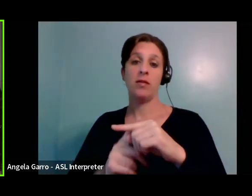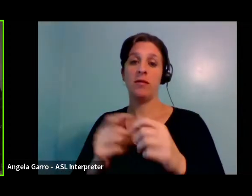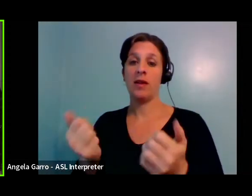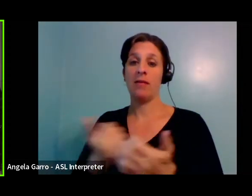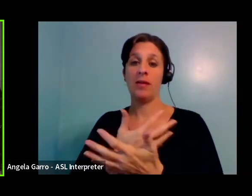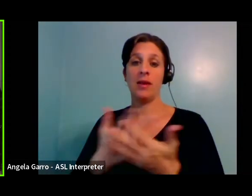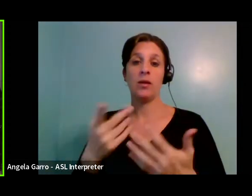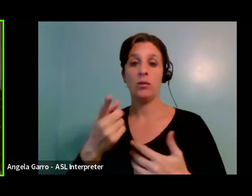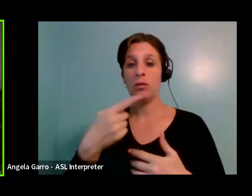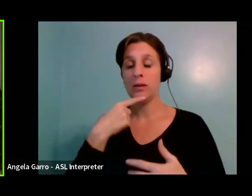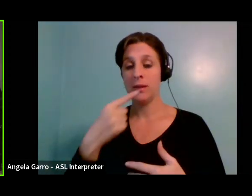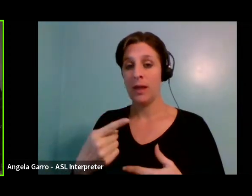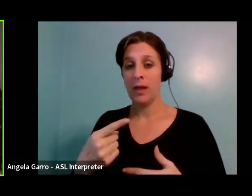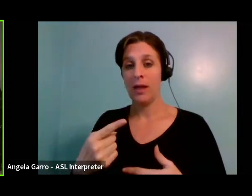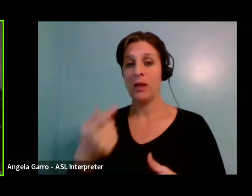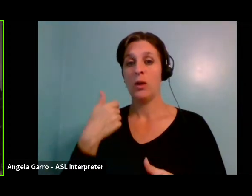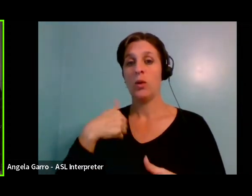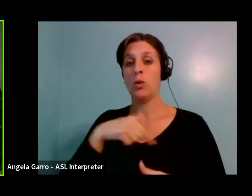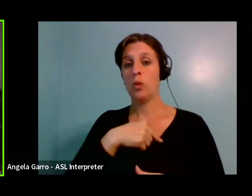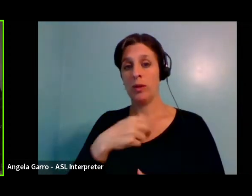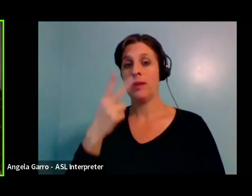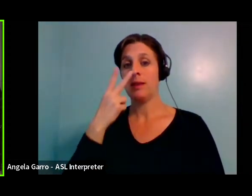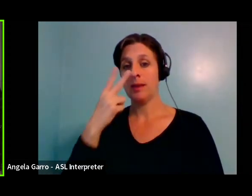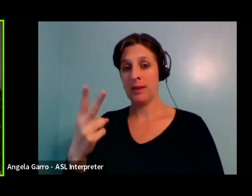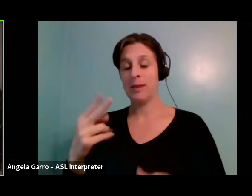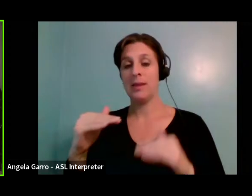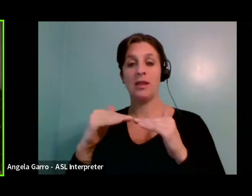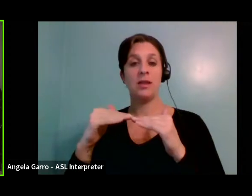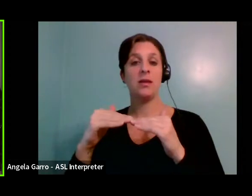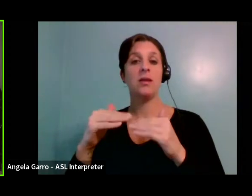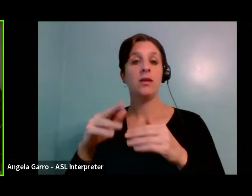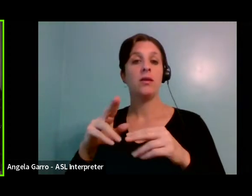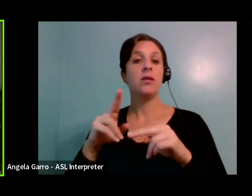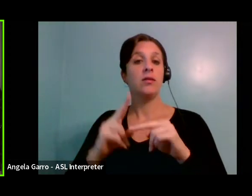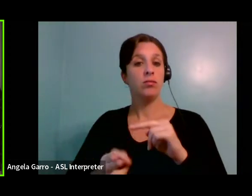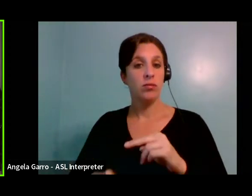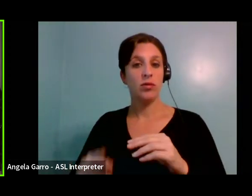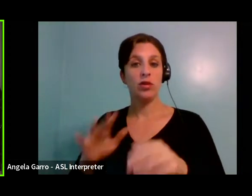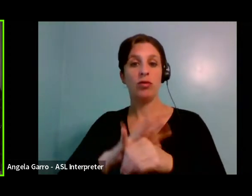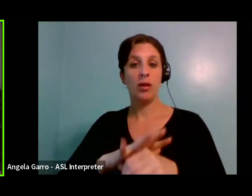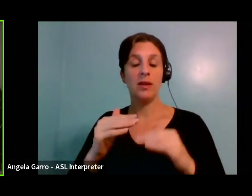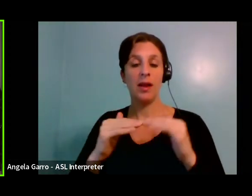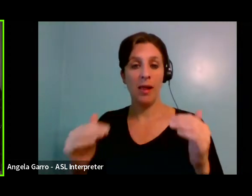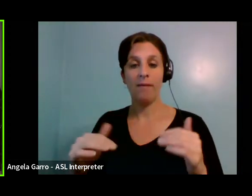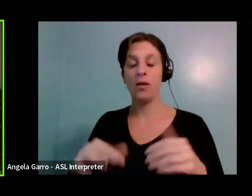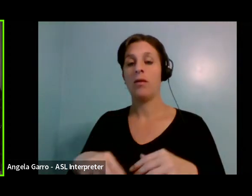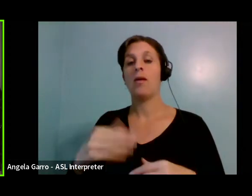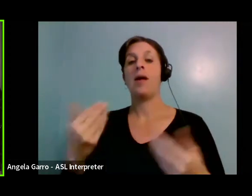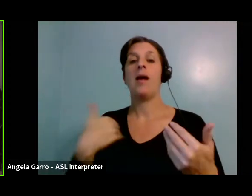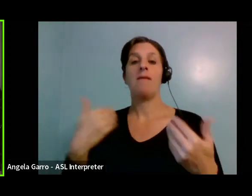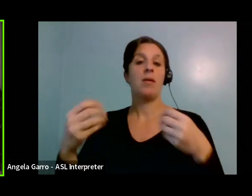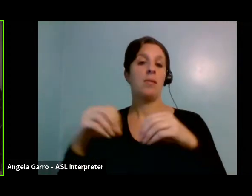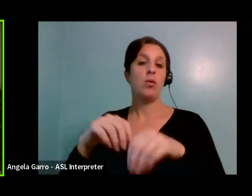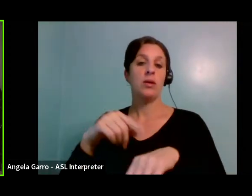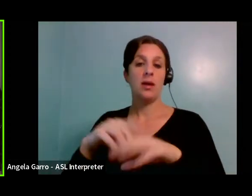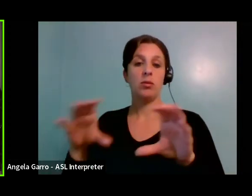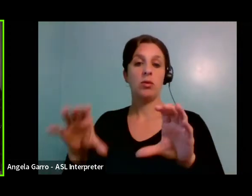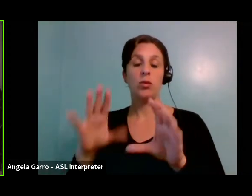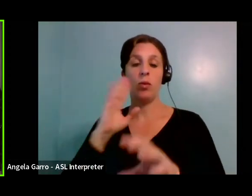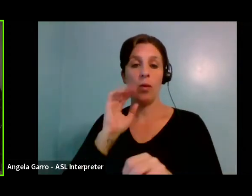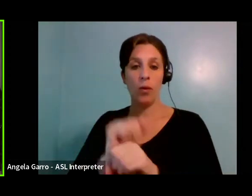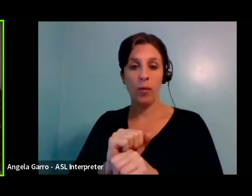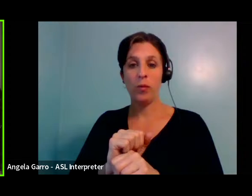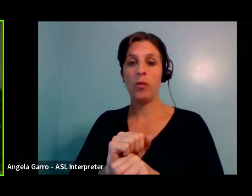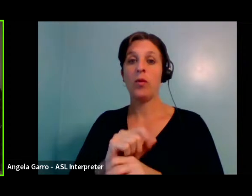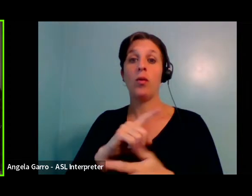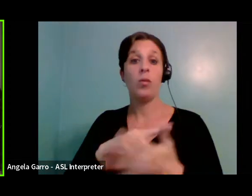said, we see a decrease in stress level, having more time to do homework. Those have